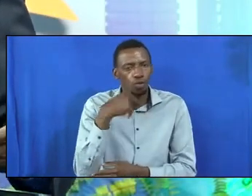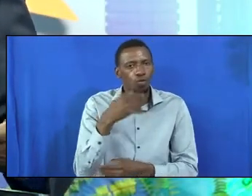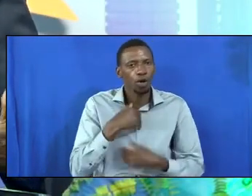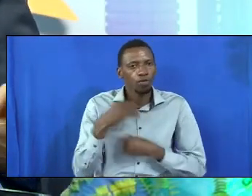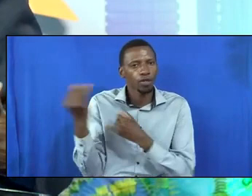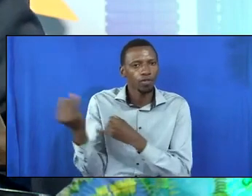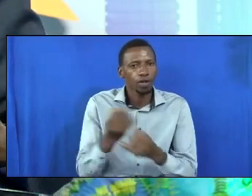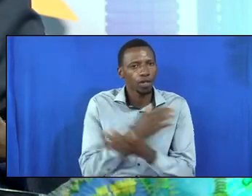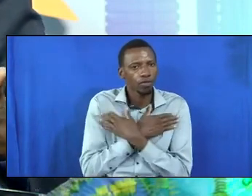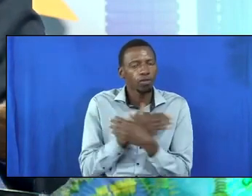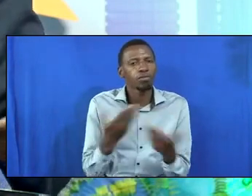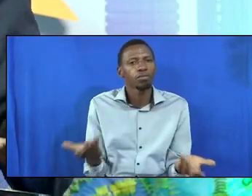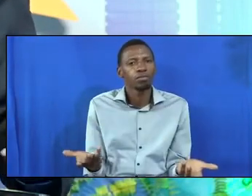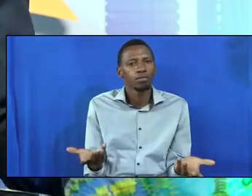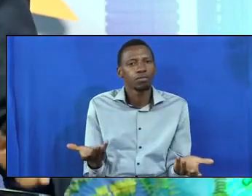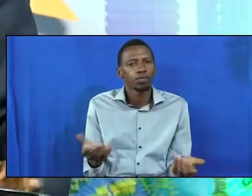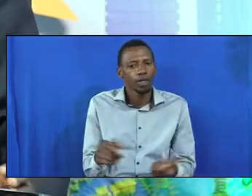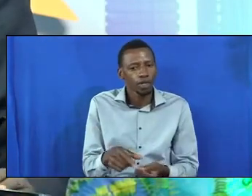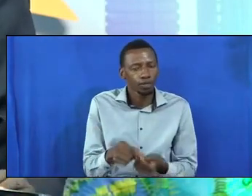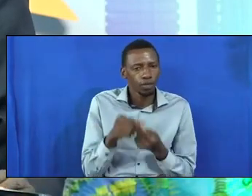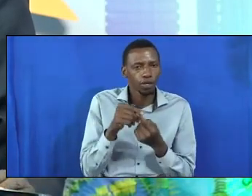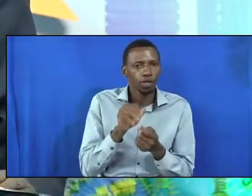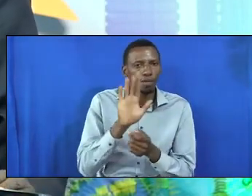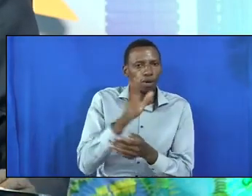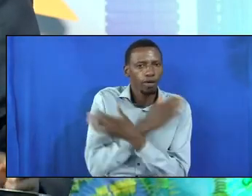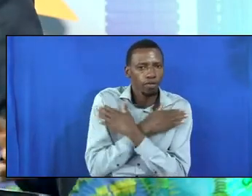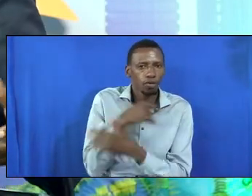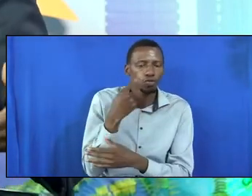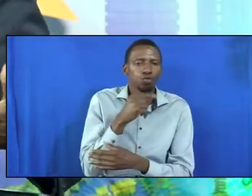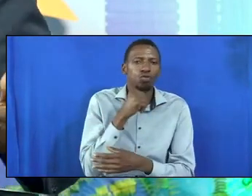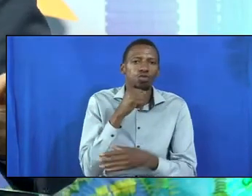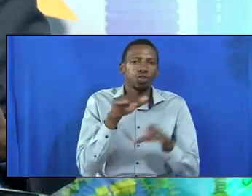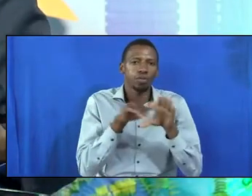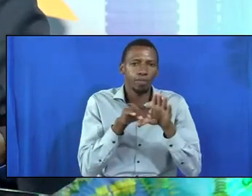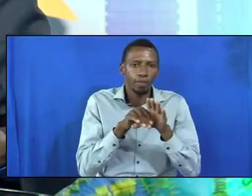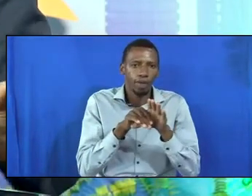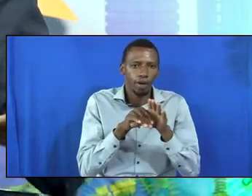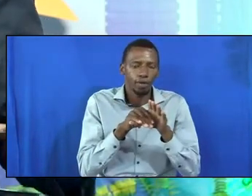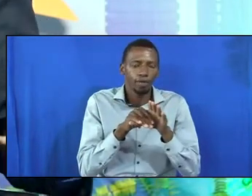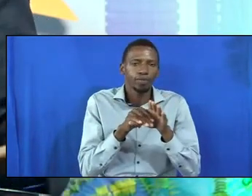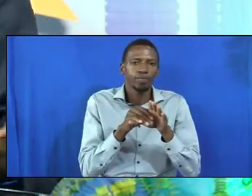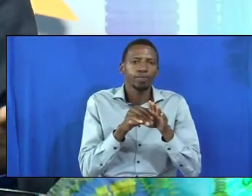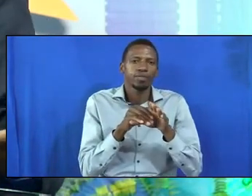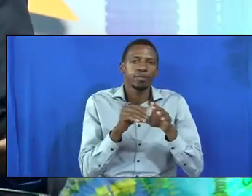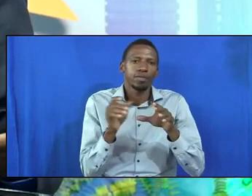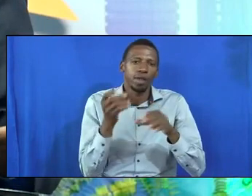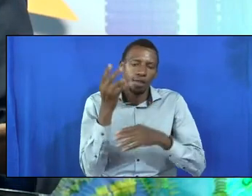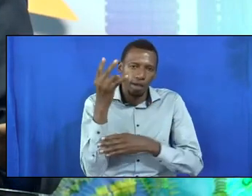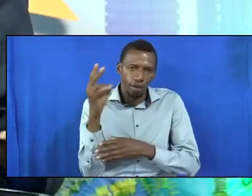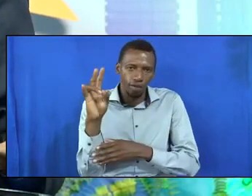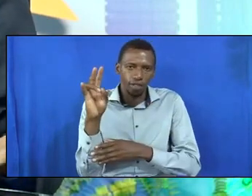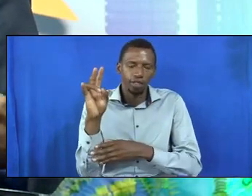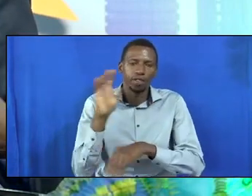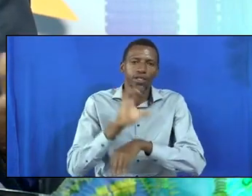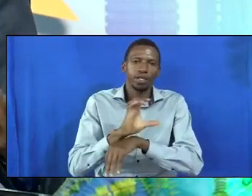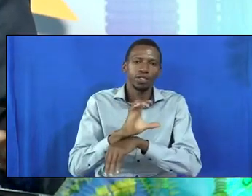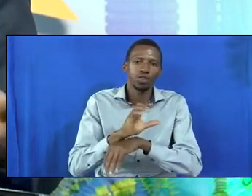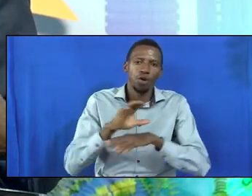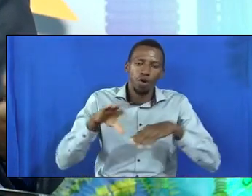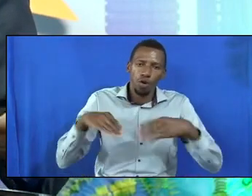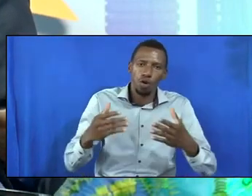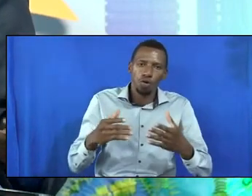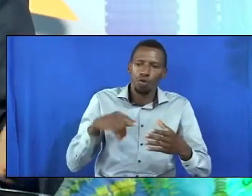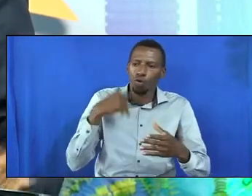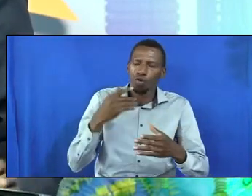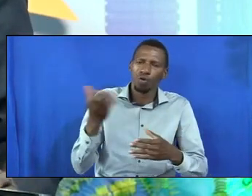especially those ones who may not be Adventists, or those ones who used to come to church, but with the time